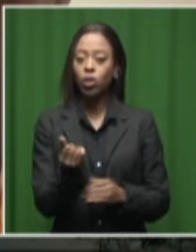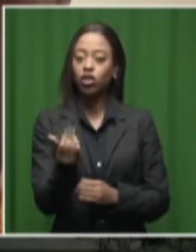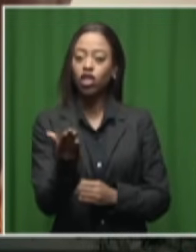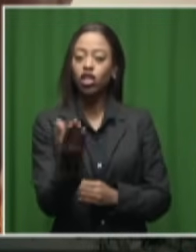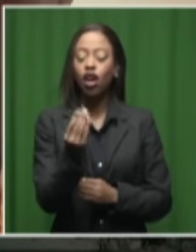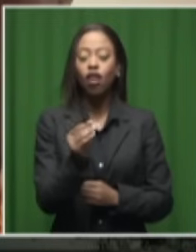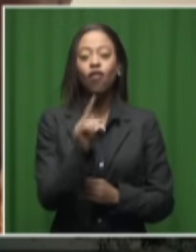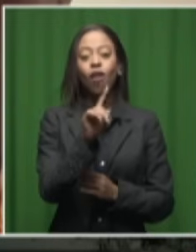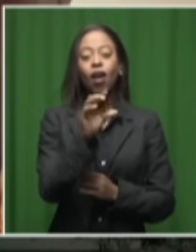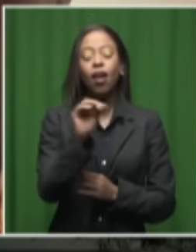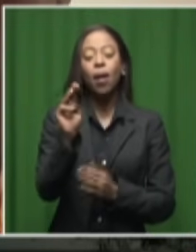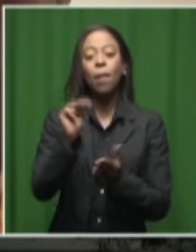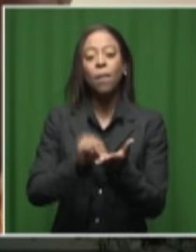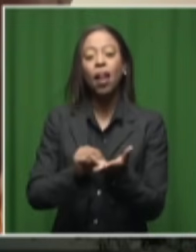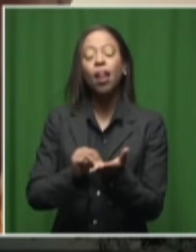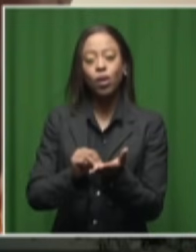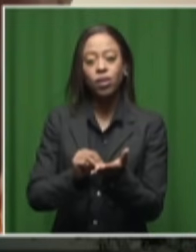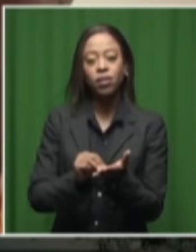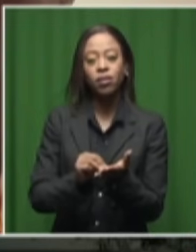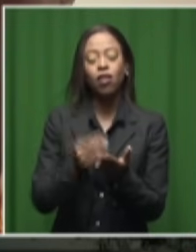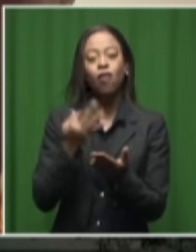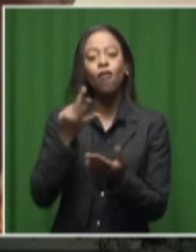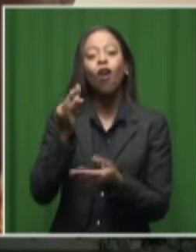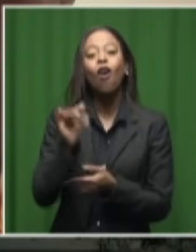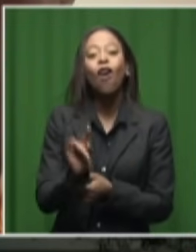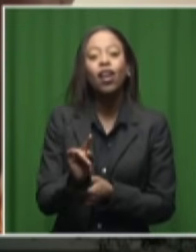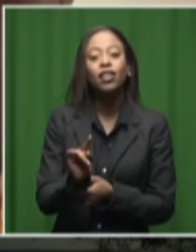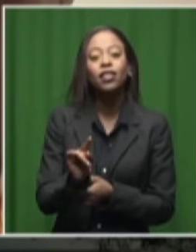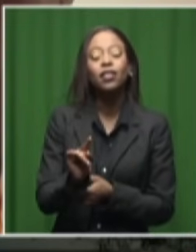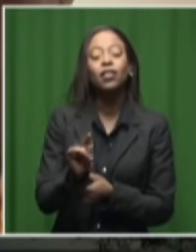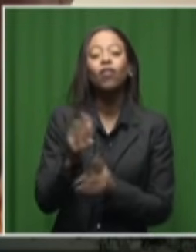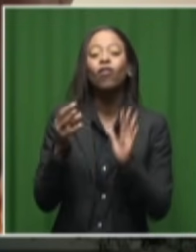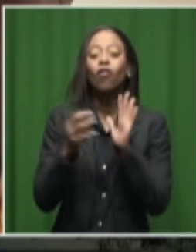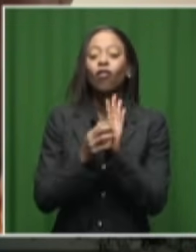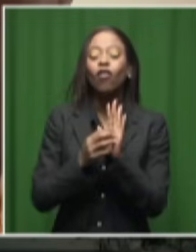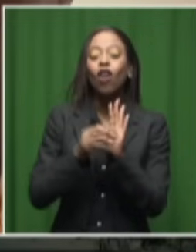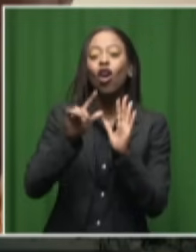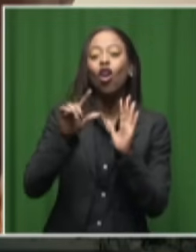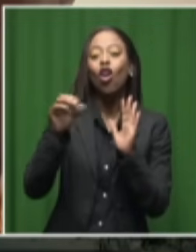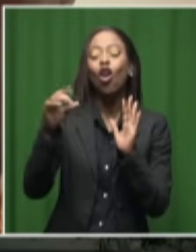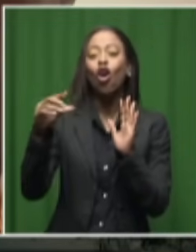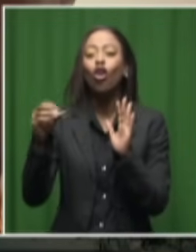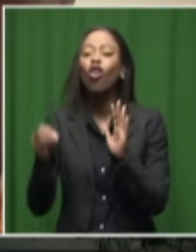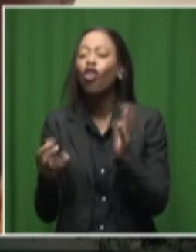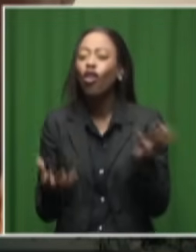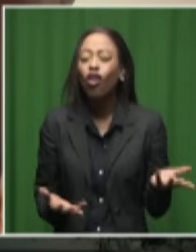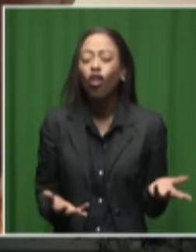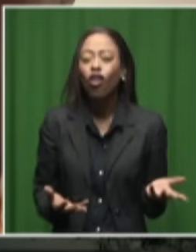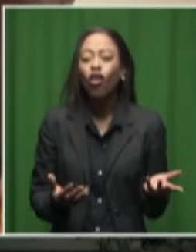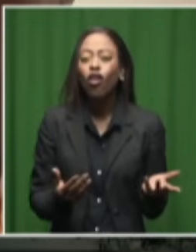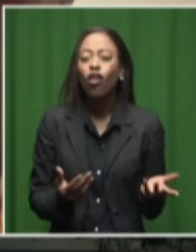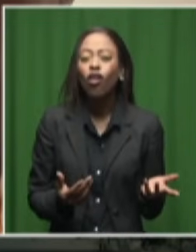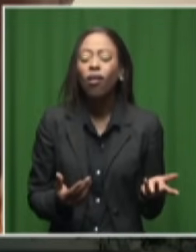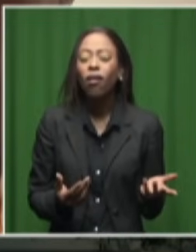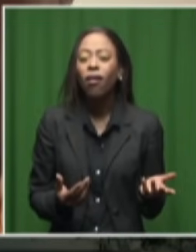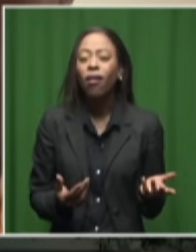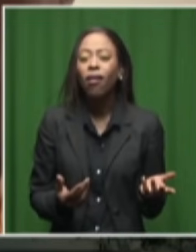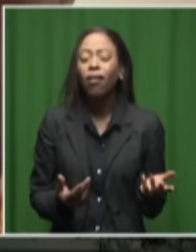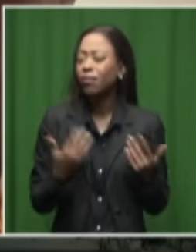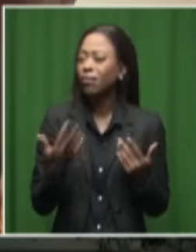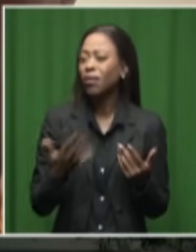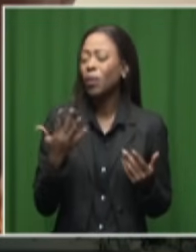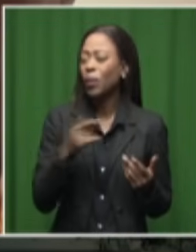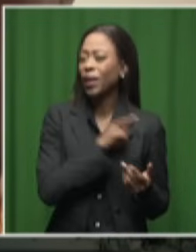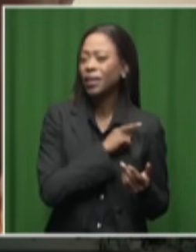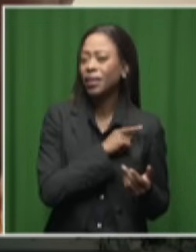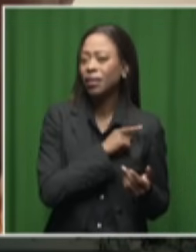for 100 million rand for the rebranding of these new entities. And